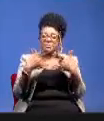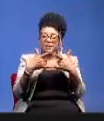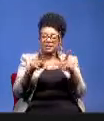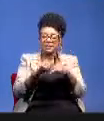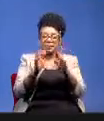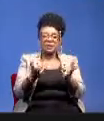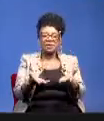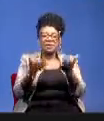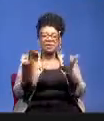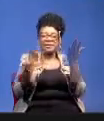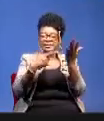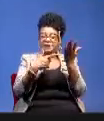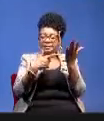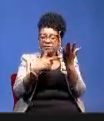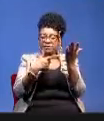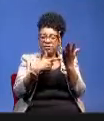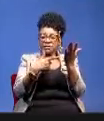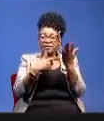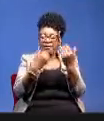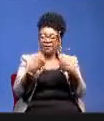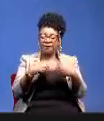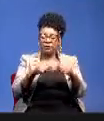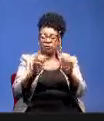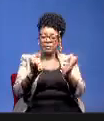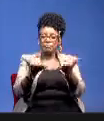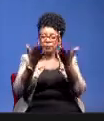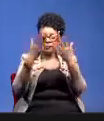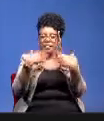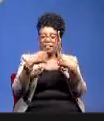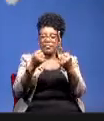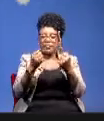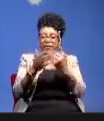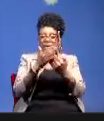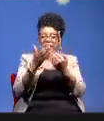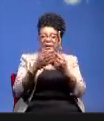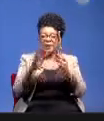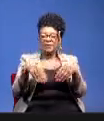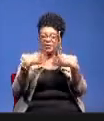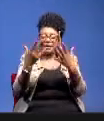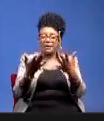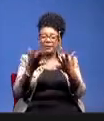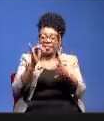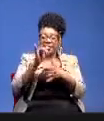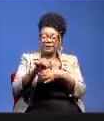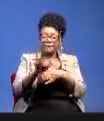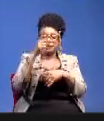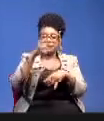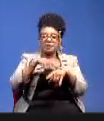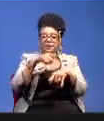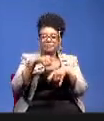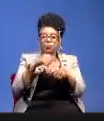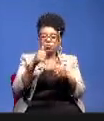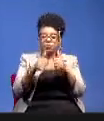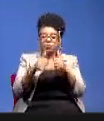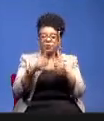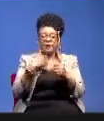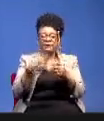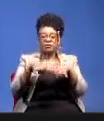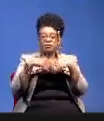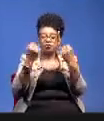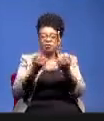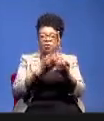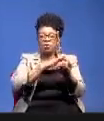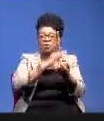and enhance digitization efforts to improve healthcare delivery. It is the first time that we have a social health